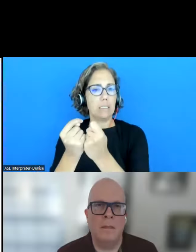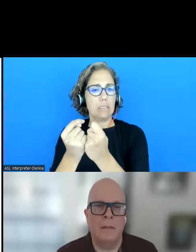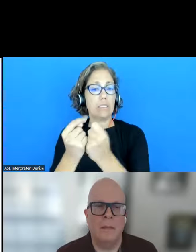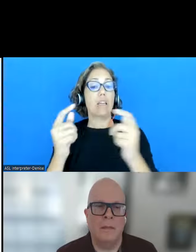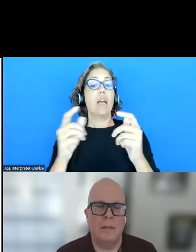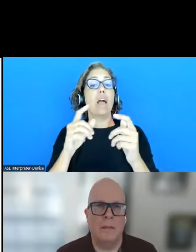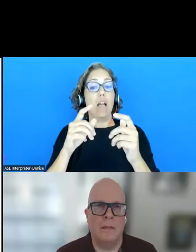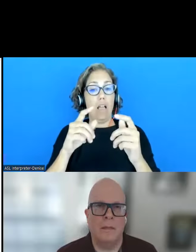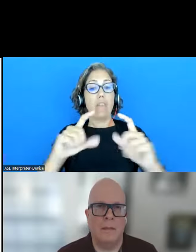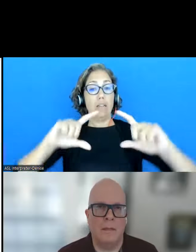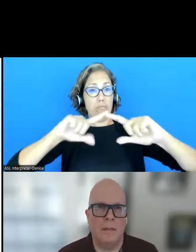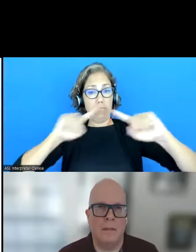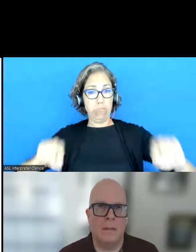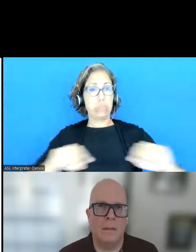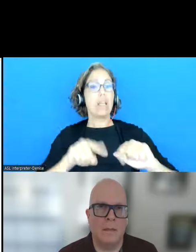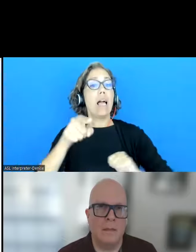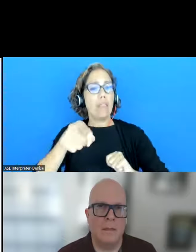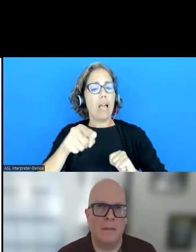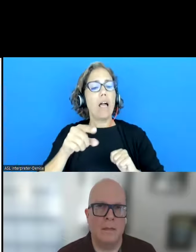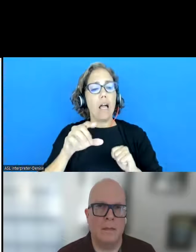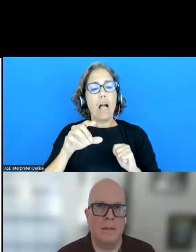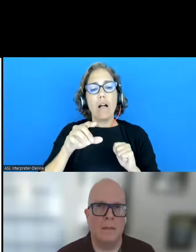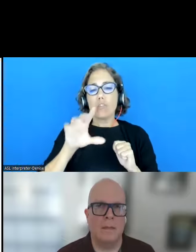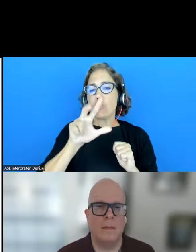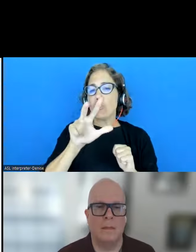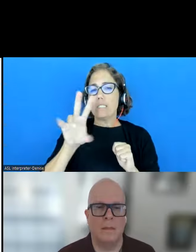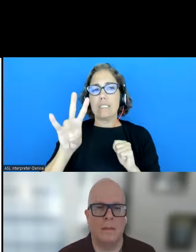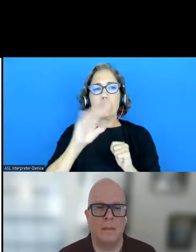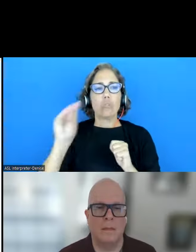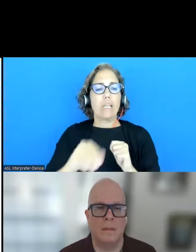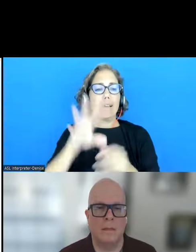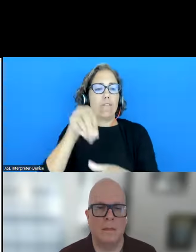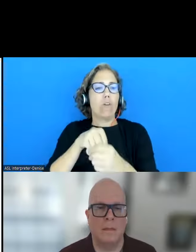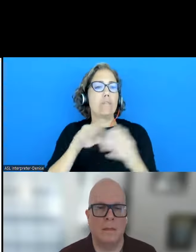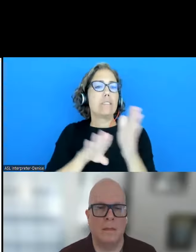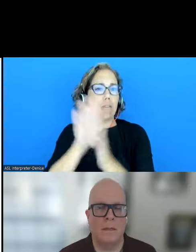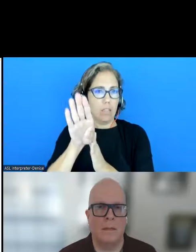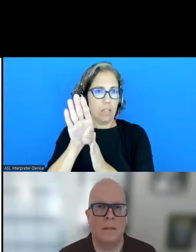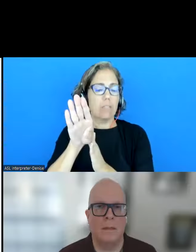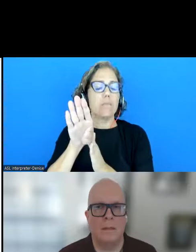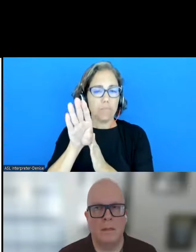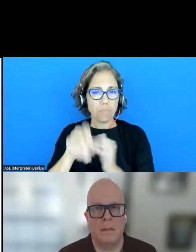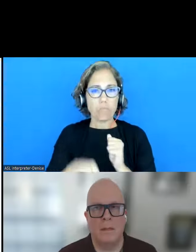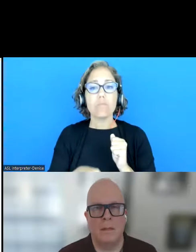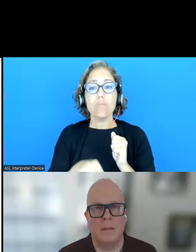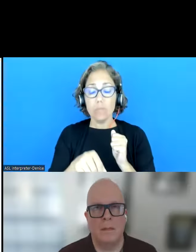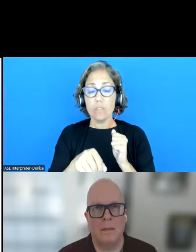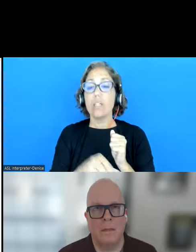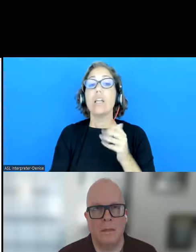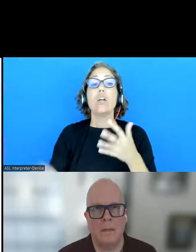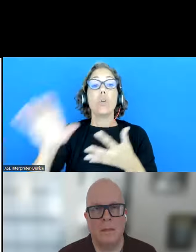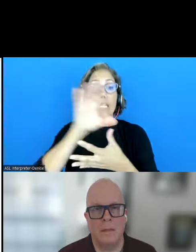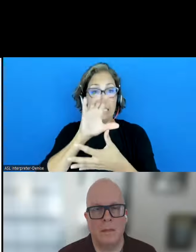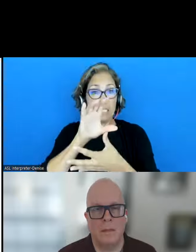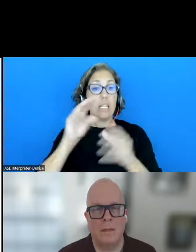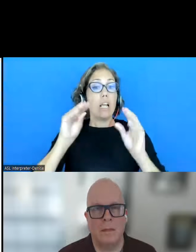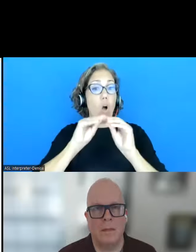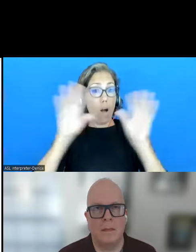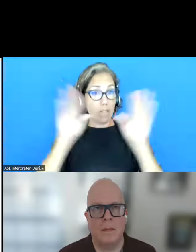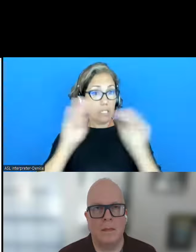of the criteria are involving the development team. Obviously, there are criteria in the Web Content Accessibility